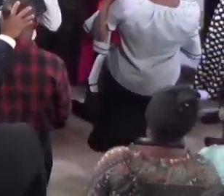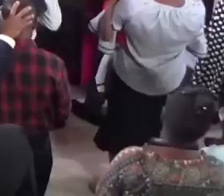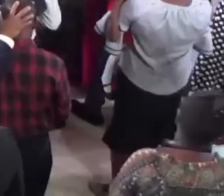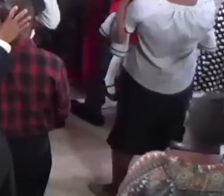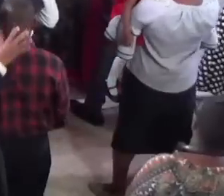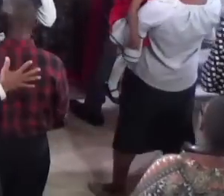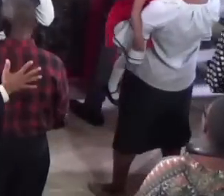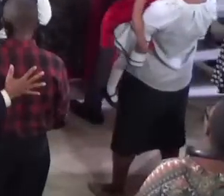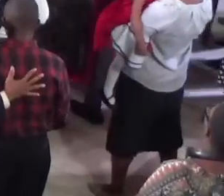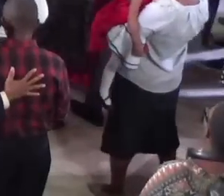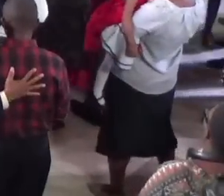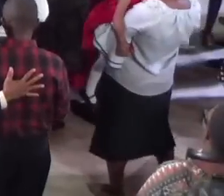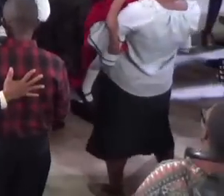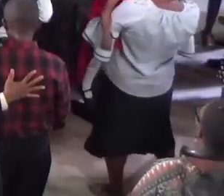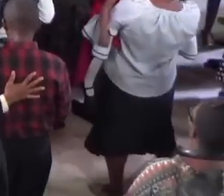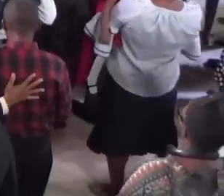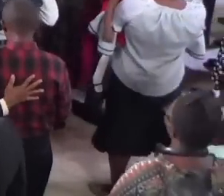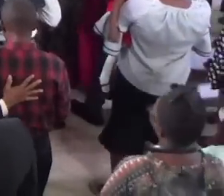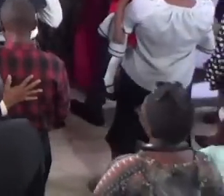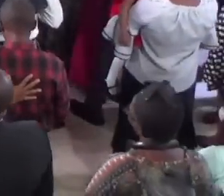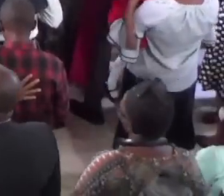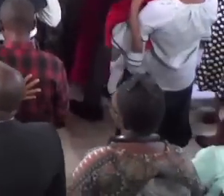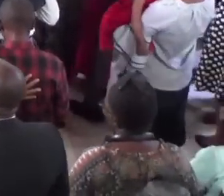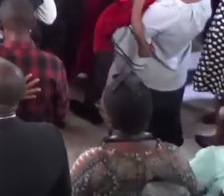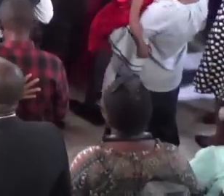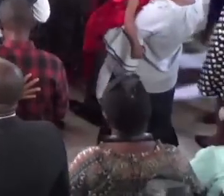holding me. Yeah.